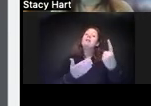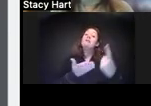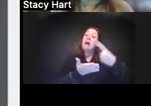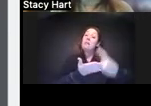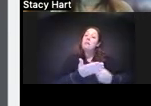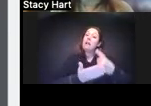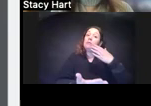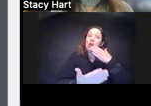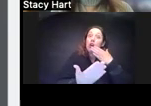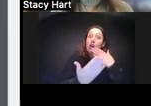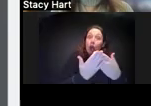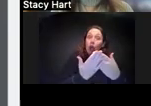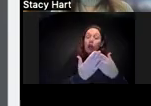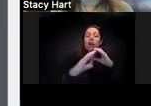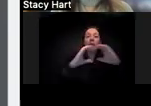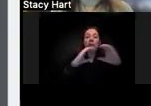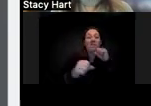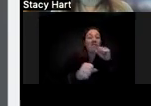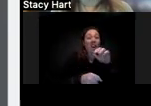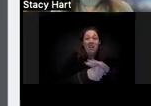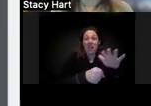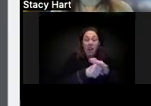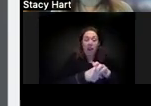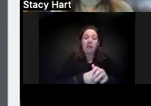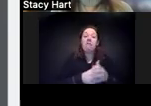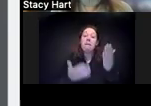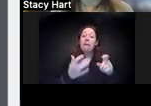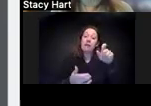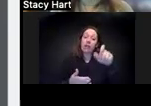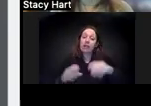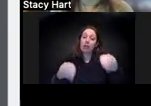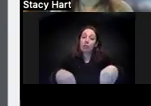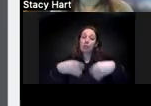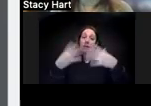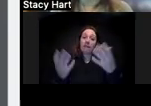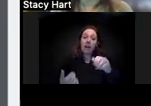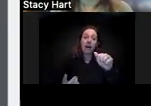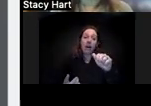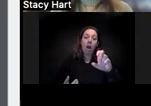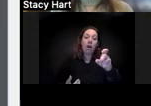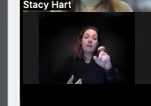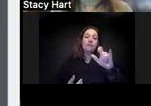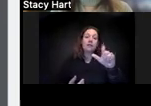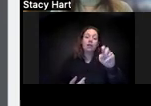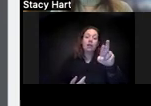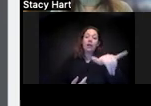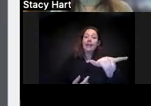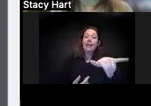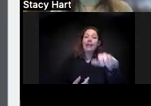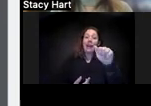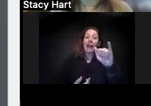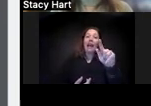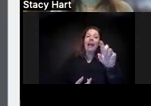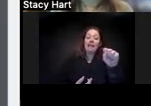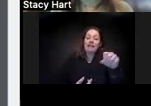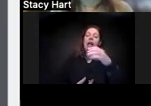enough, and so you will need to provide auxiliary aids and services to ensure that communication is effective